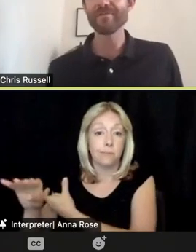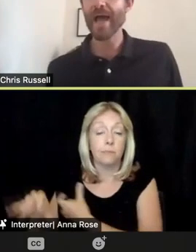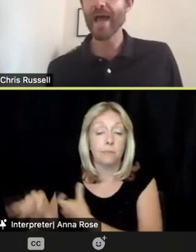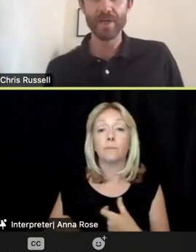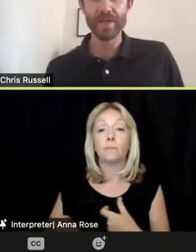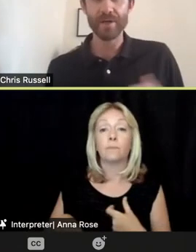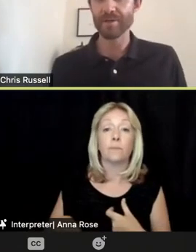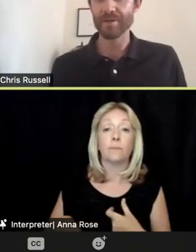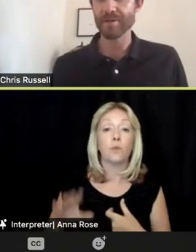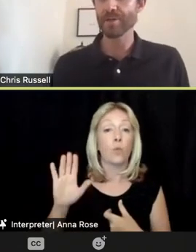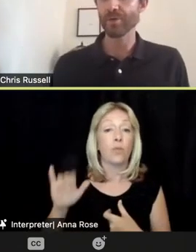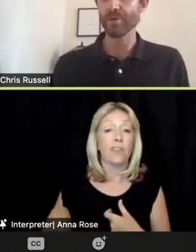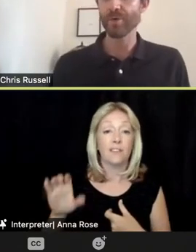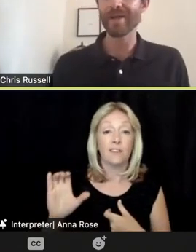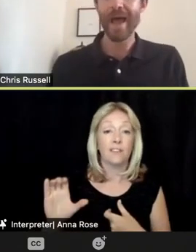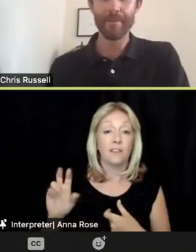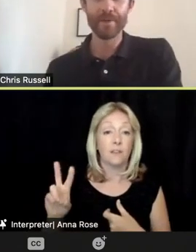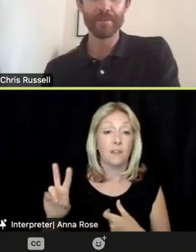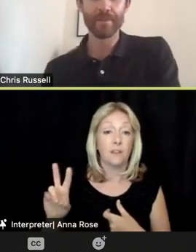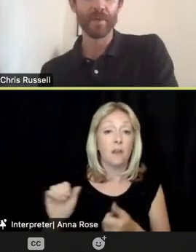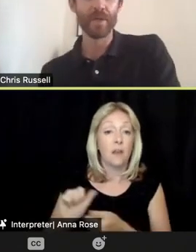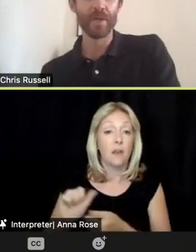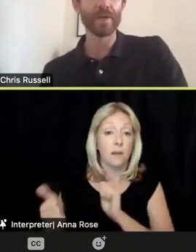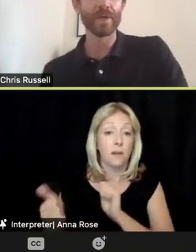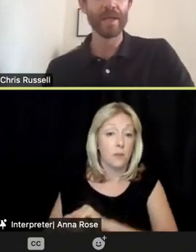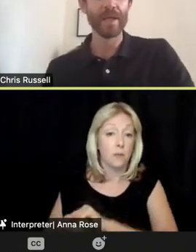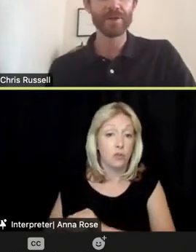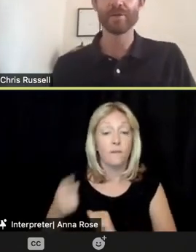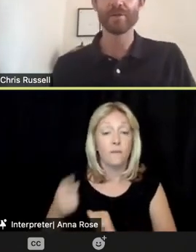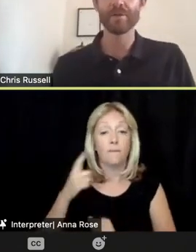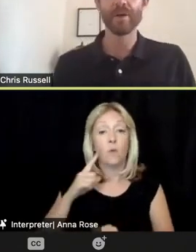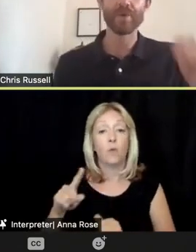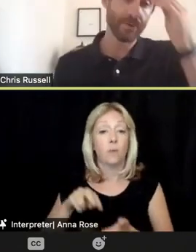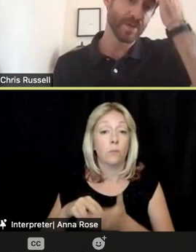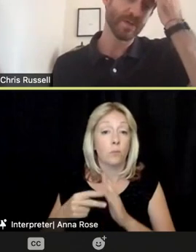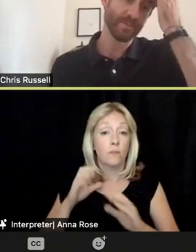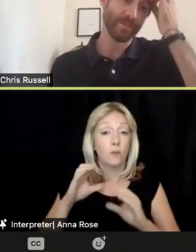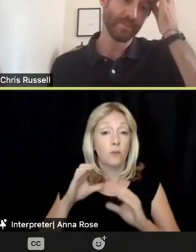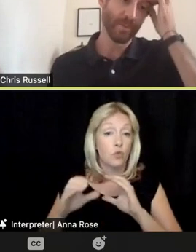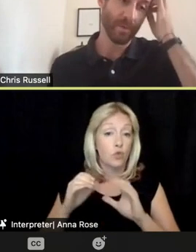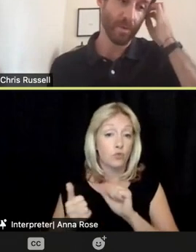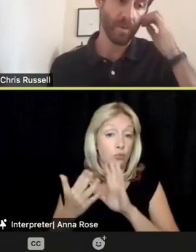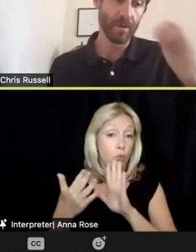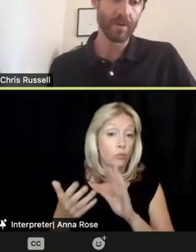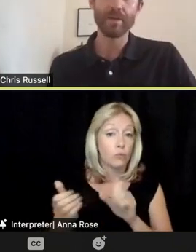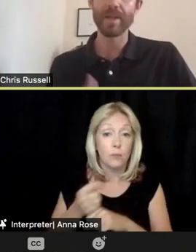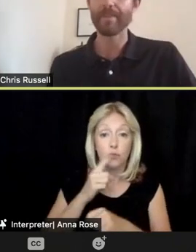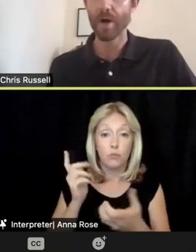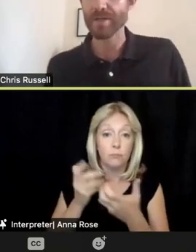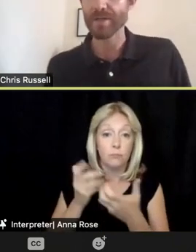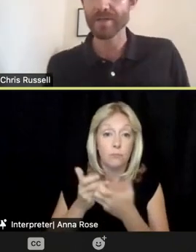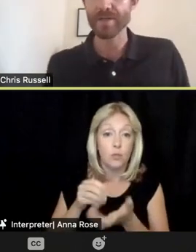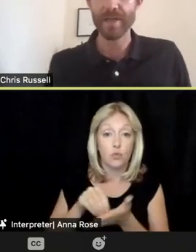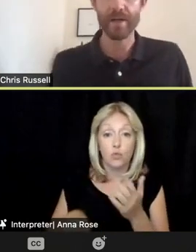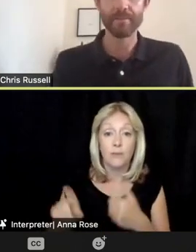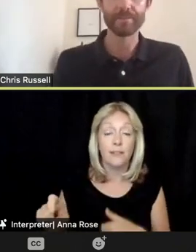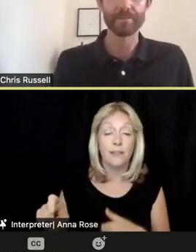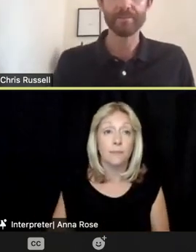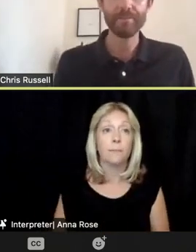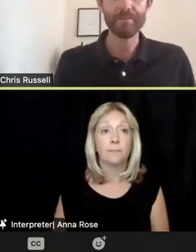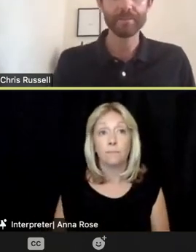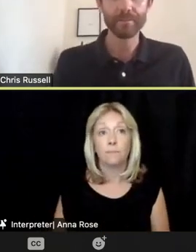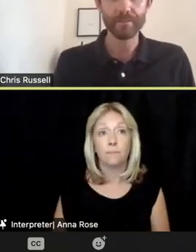using CVI adaptations to adapt communication approaches like partner-assisted